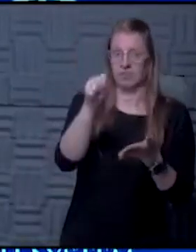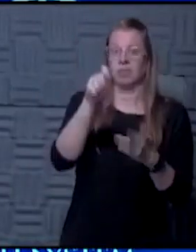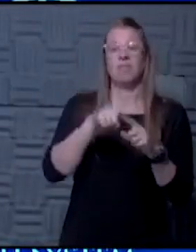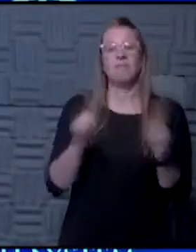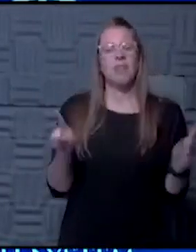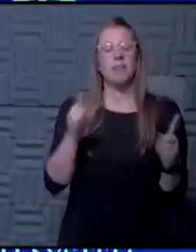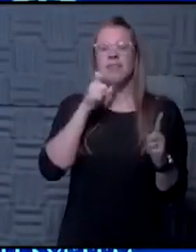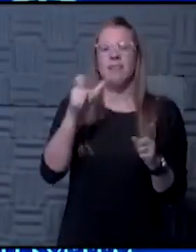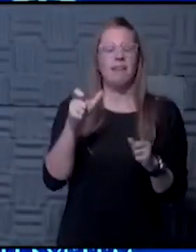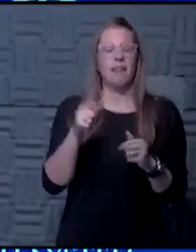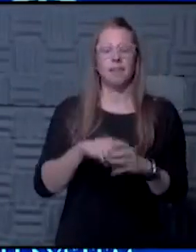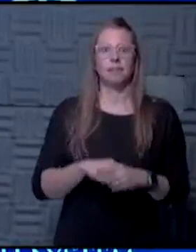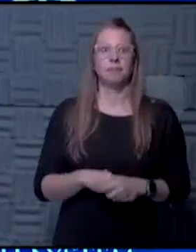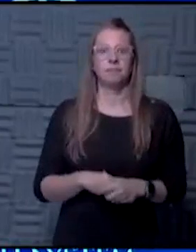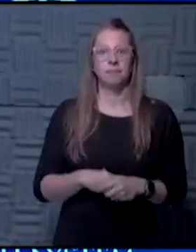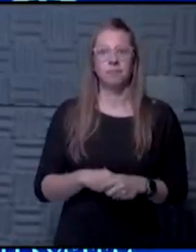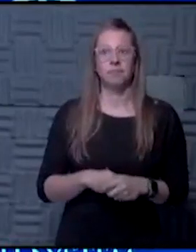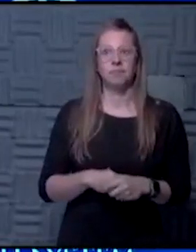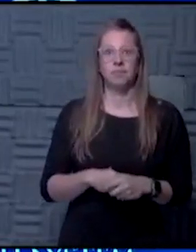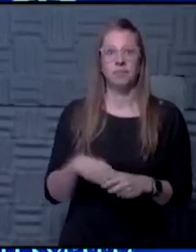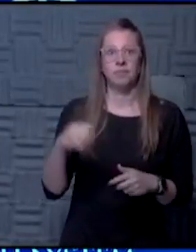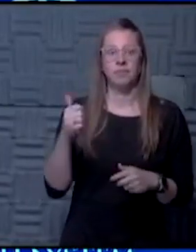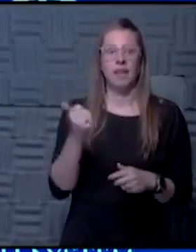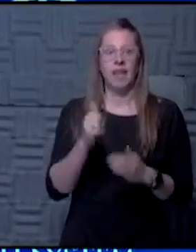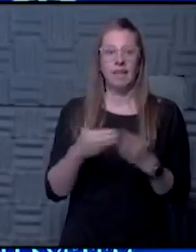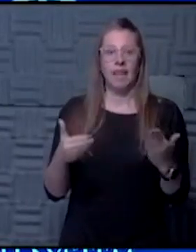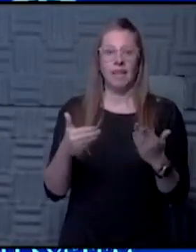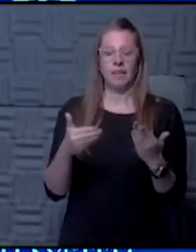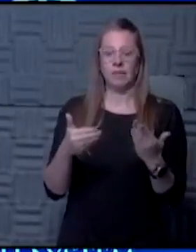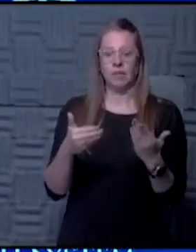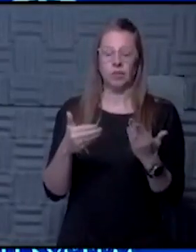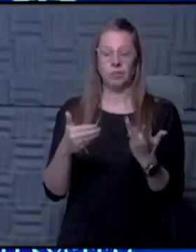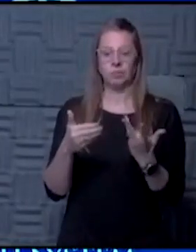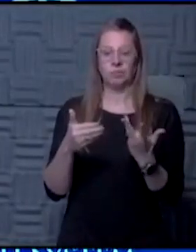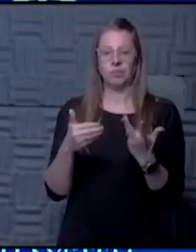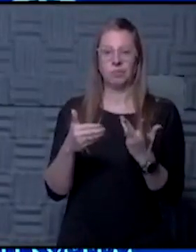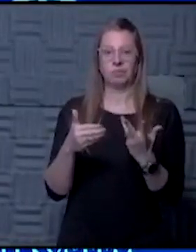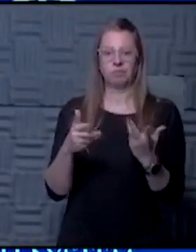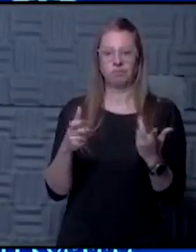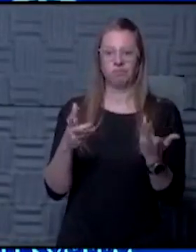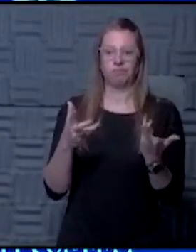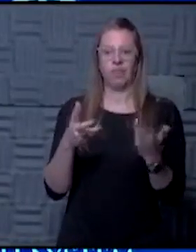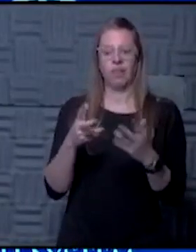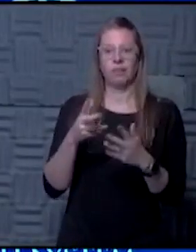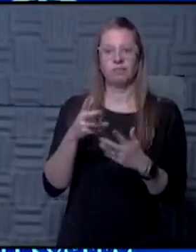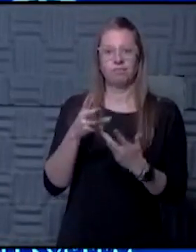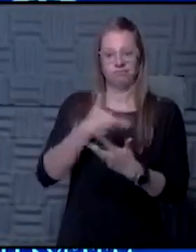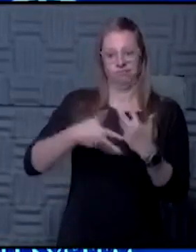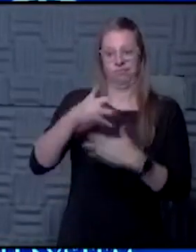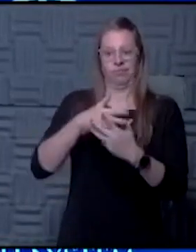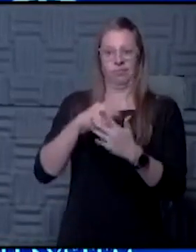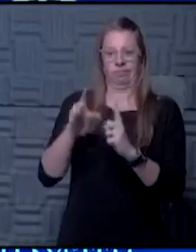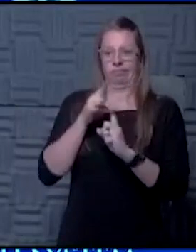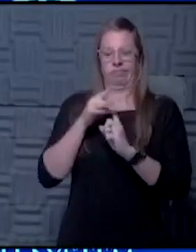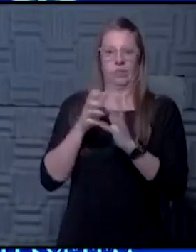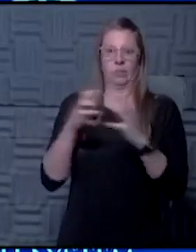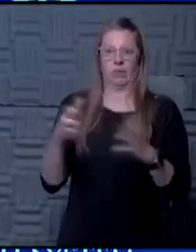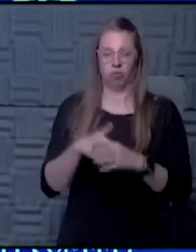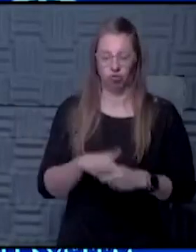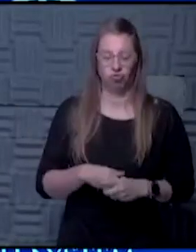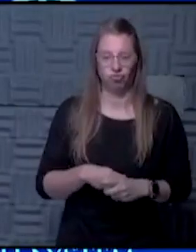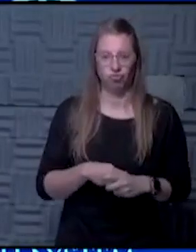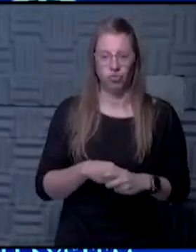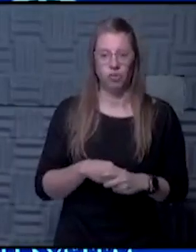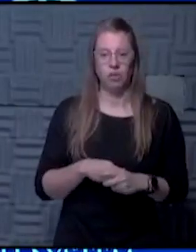it's not anything to trifle with too much. We spoke a few early in the program, and we had one